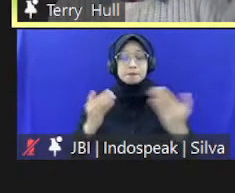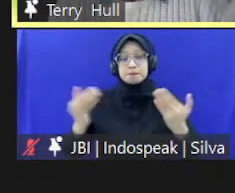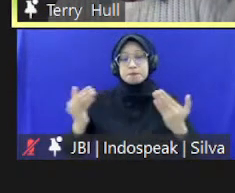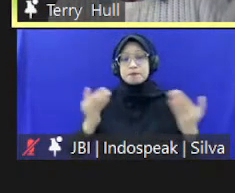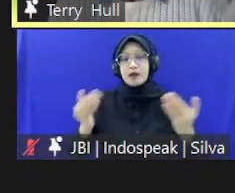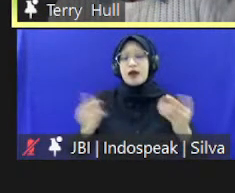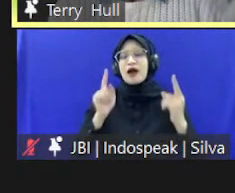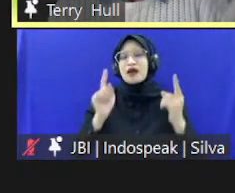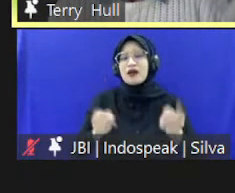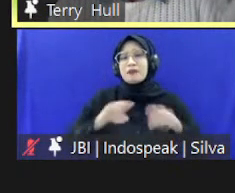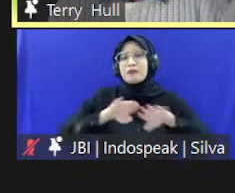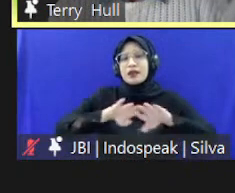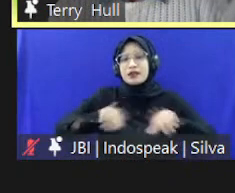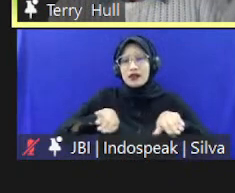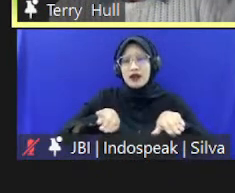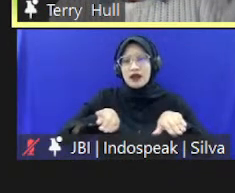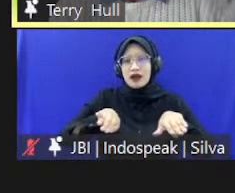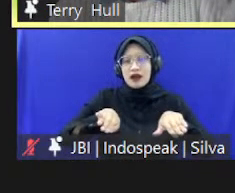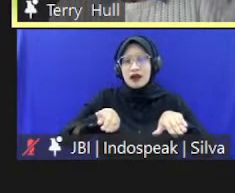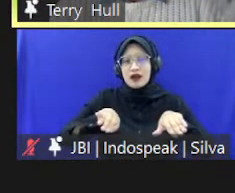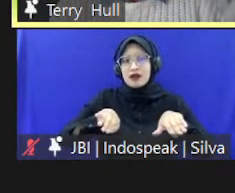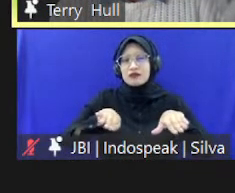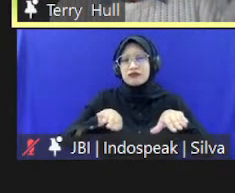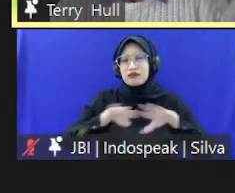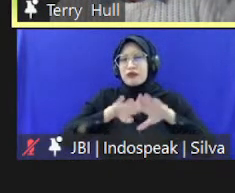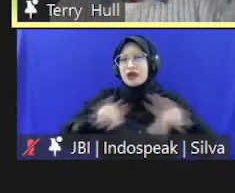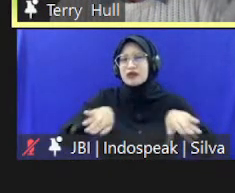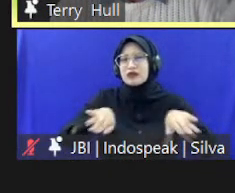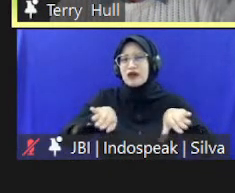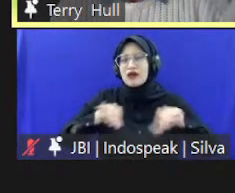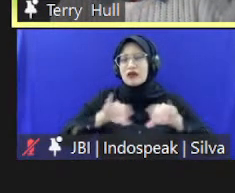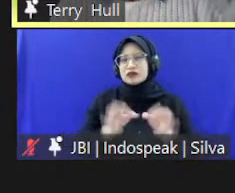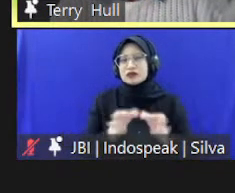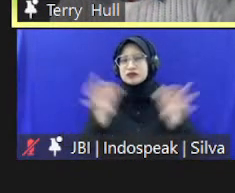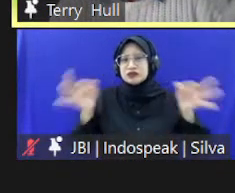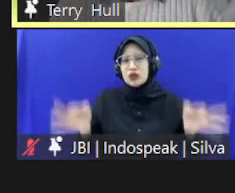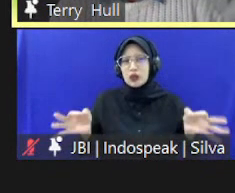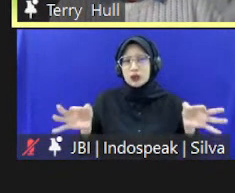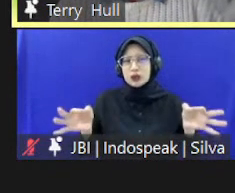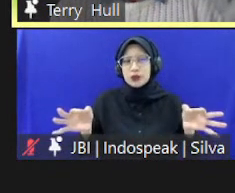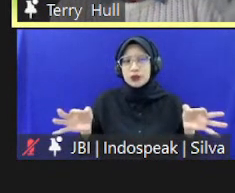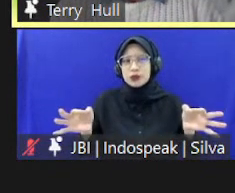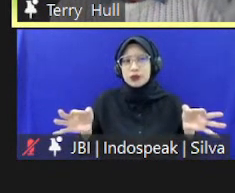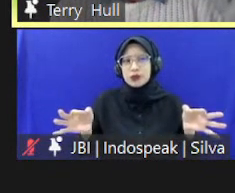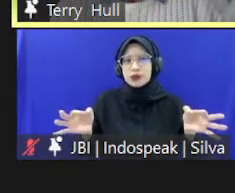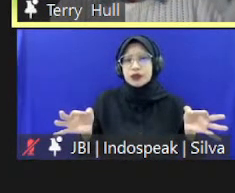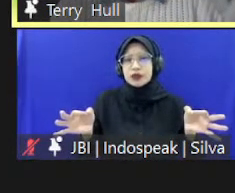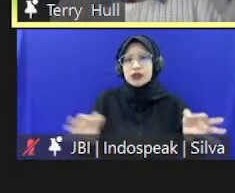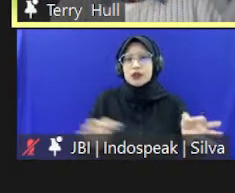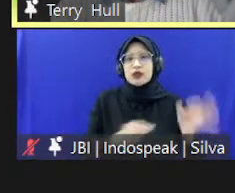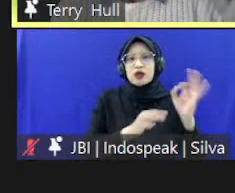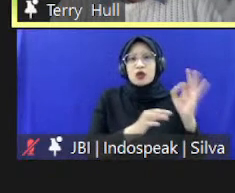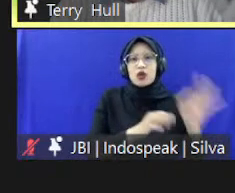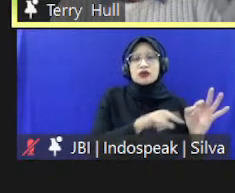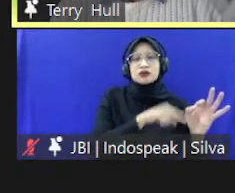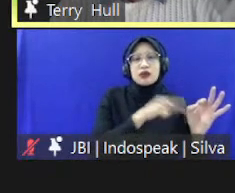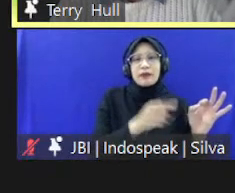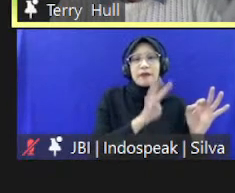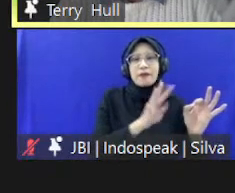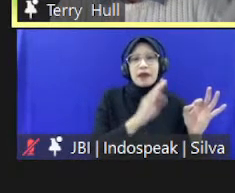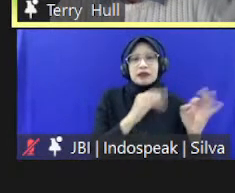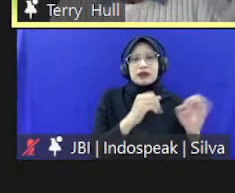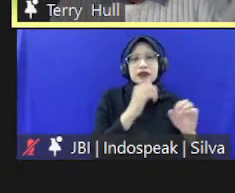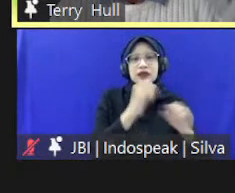difference, quite substantial difference in 0 to 4-year-olds. And when you adjust for